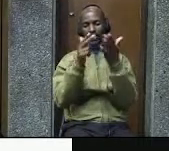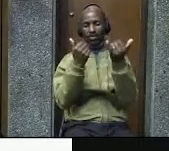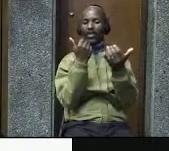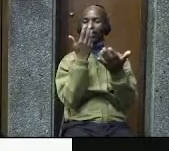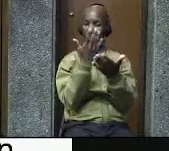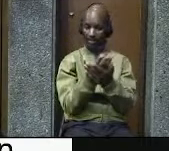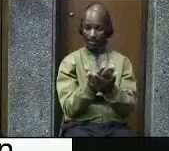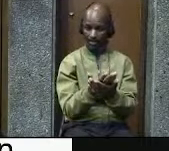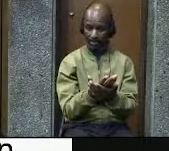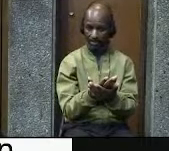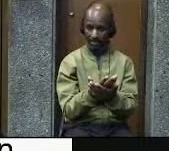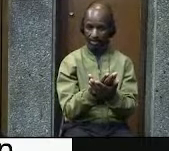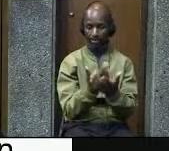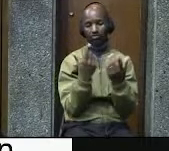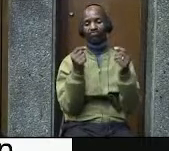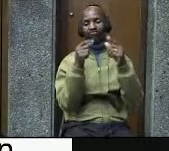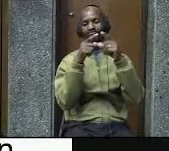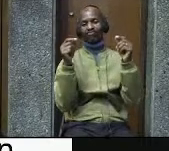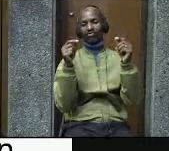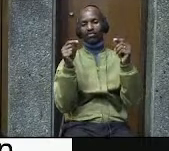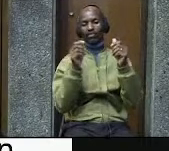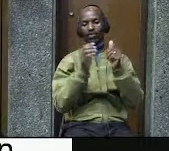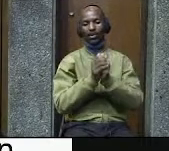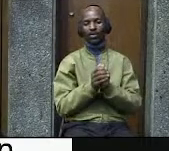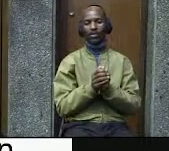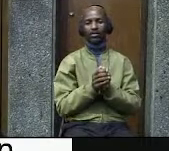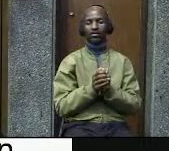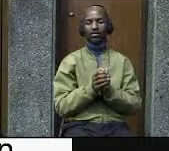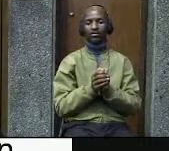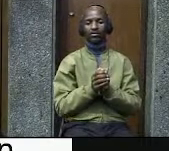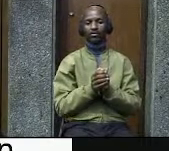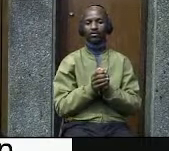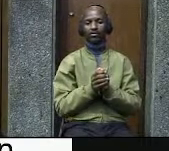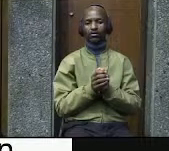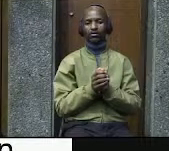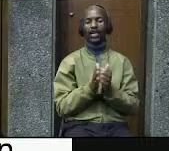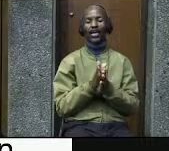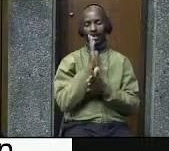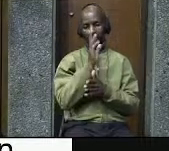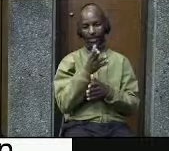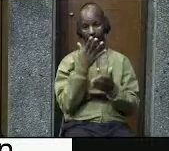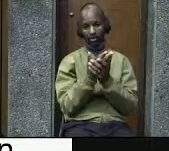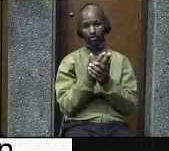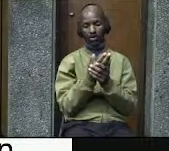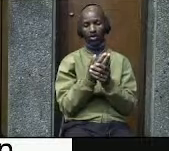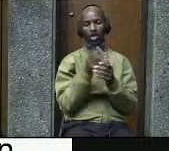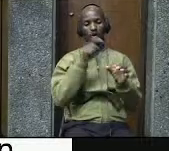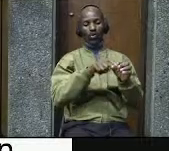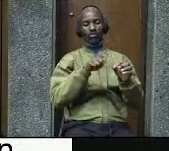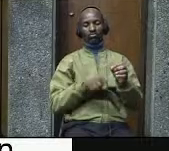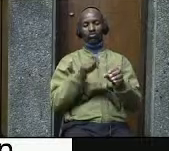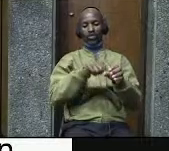still be done. An expropriation can also be withdrawn